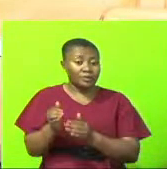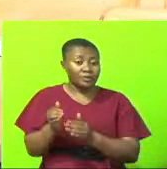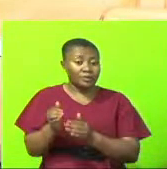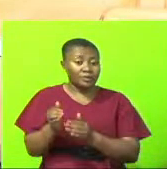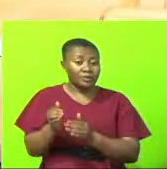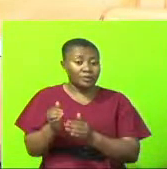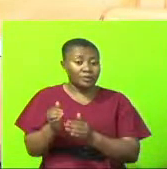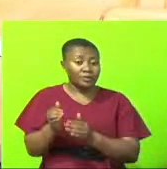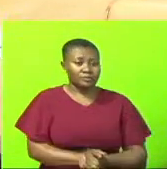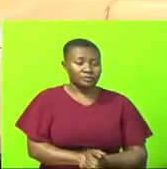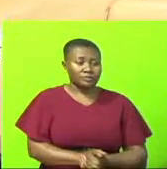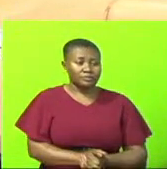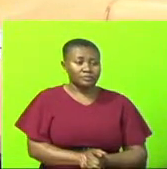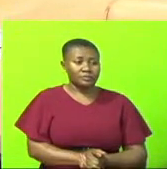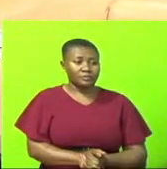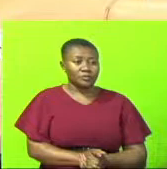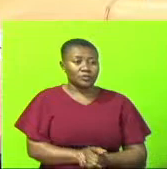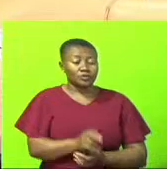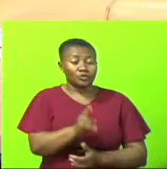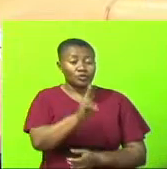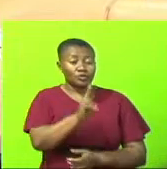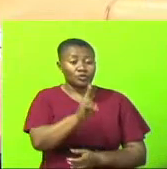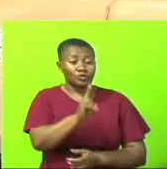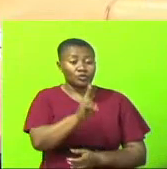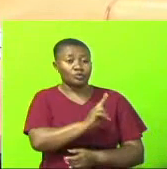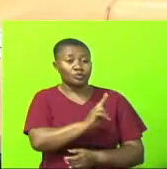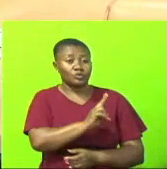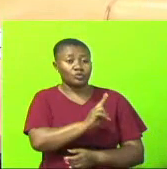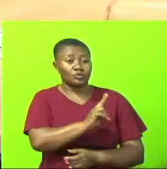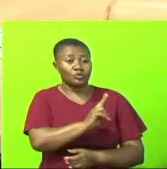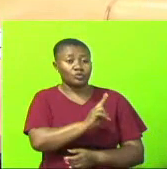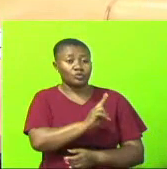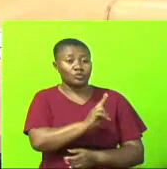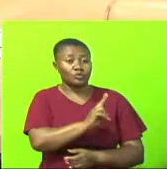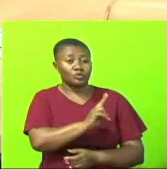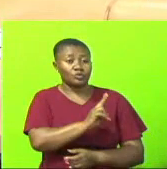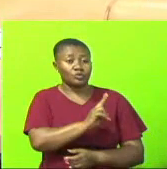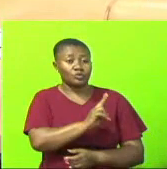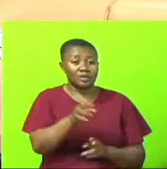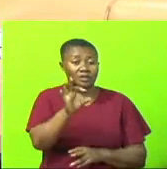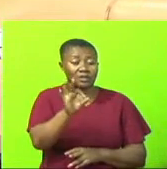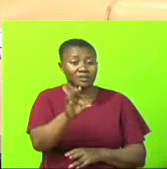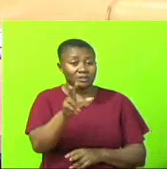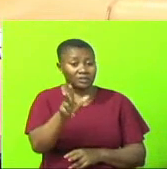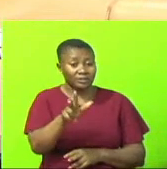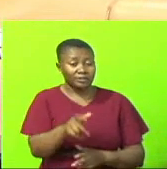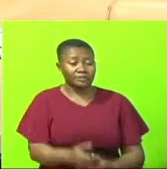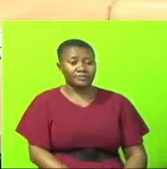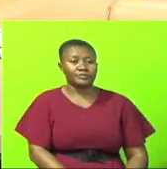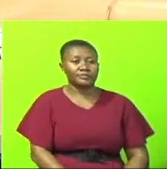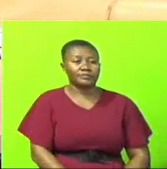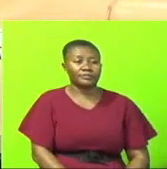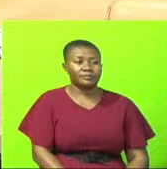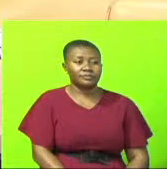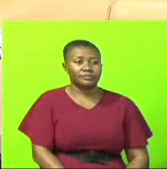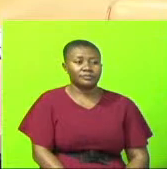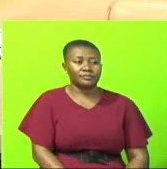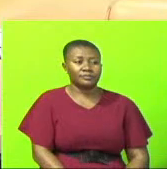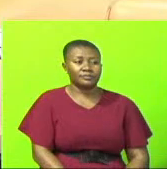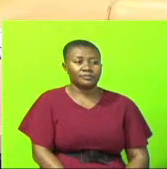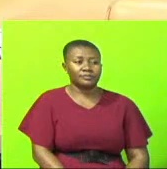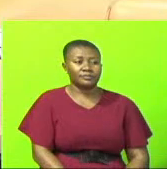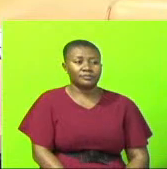Order 93. And Mr. Speaker, I won't read it because we all know it. But Mr.